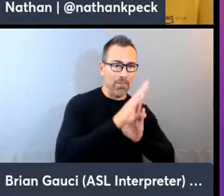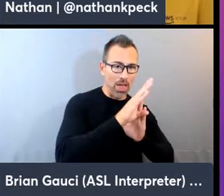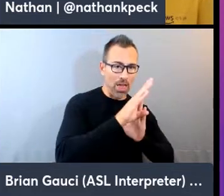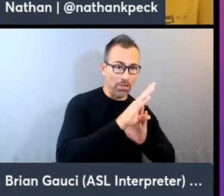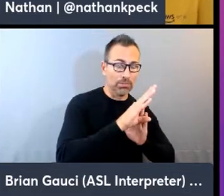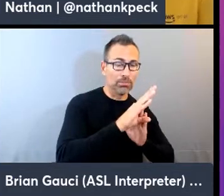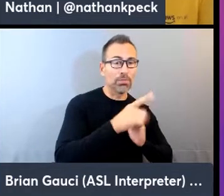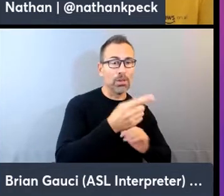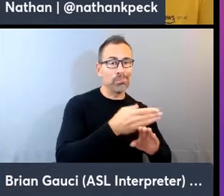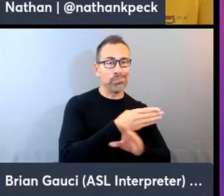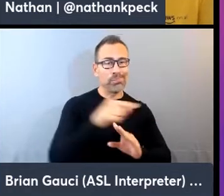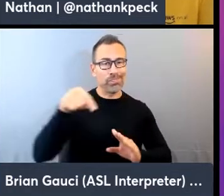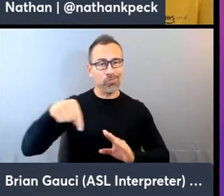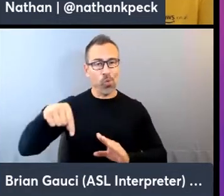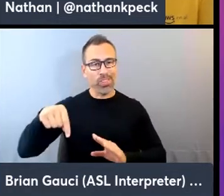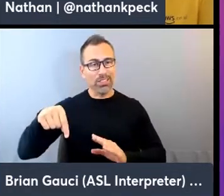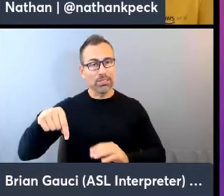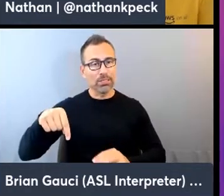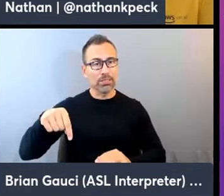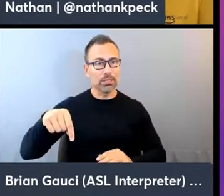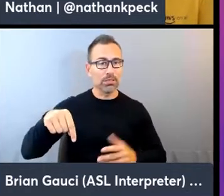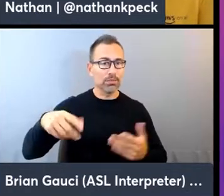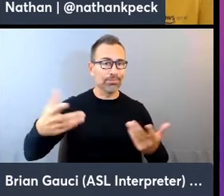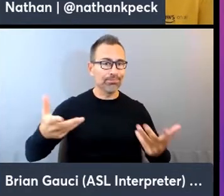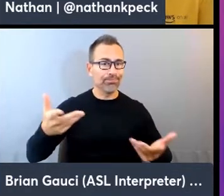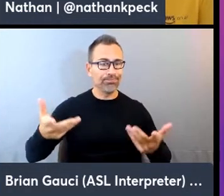pre-provisioned prior to this